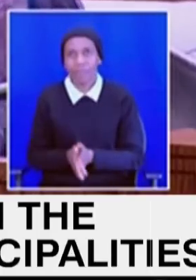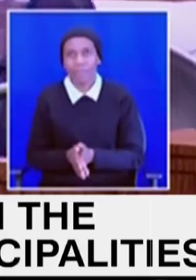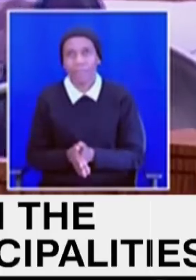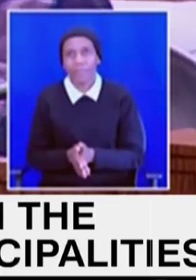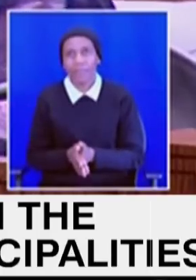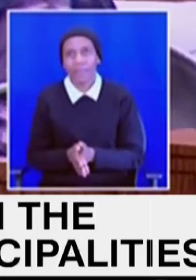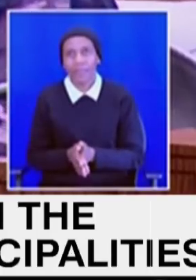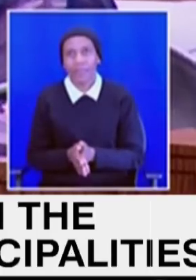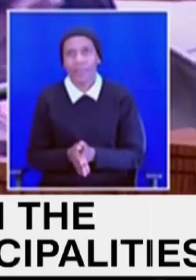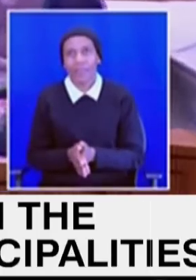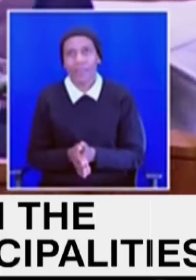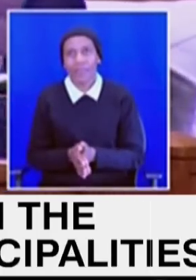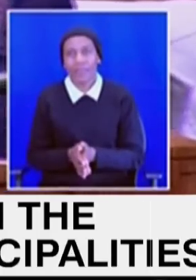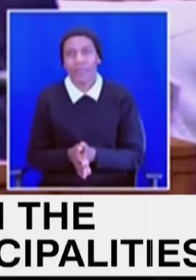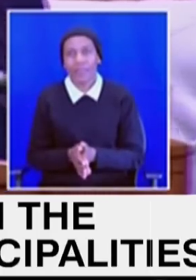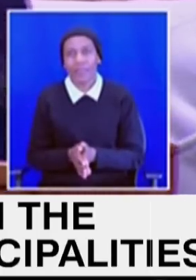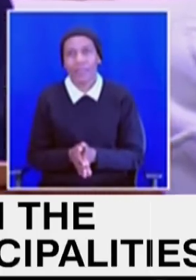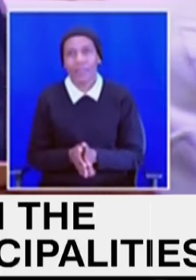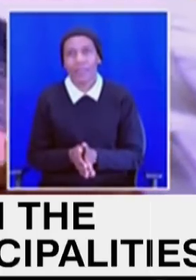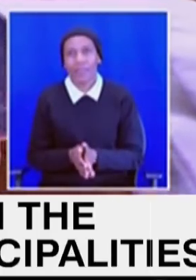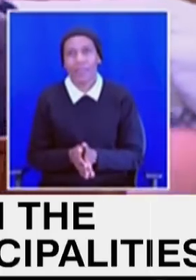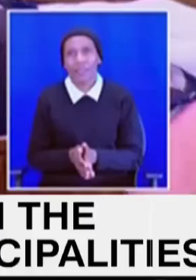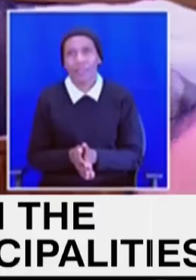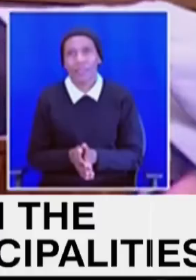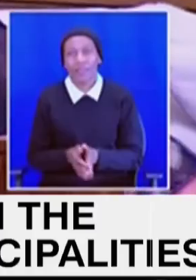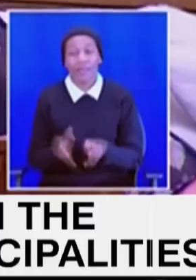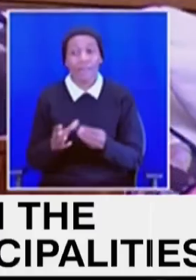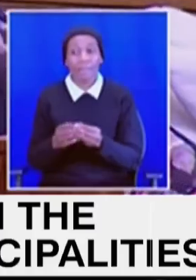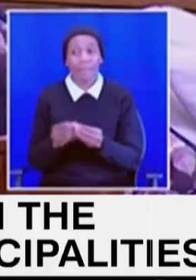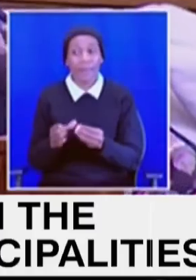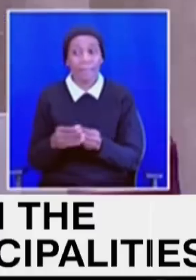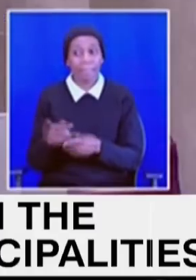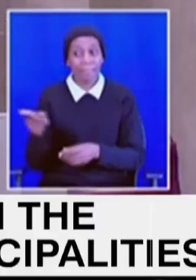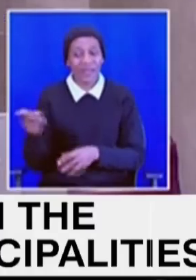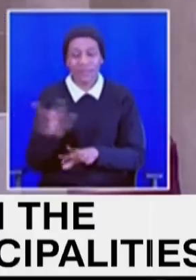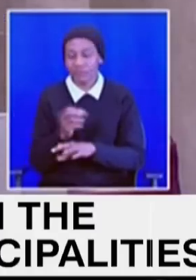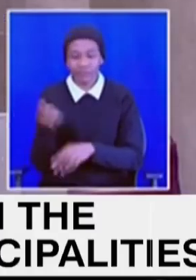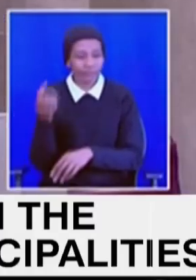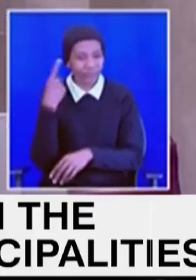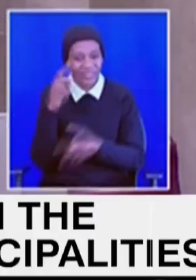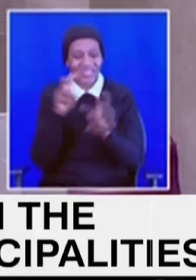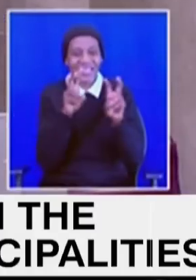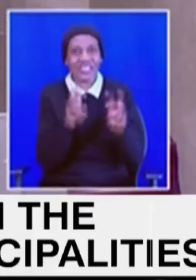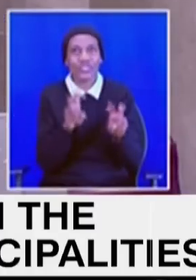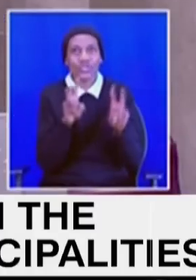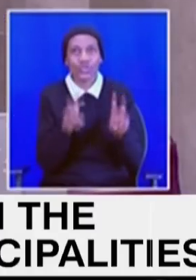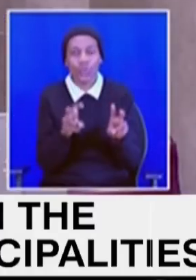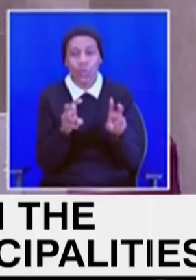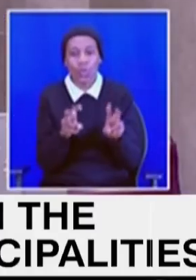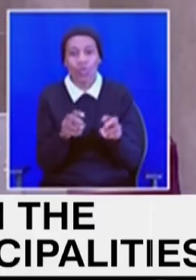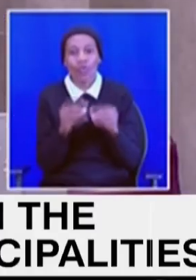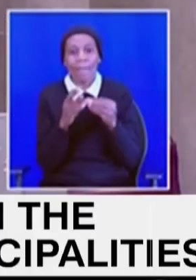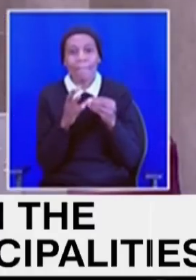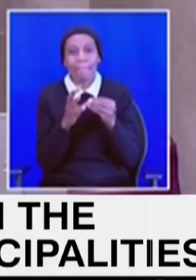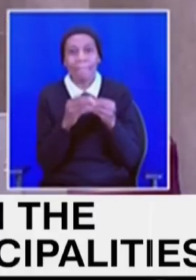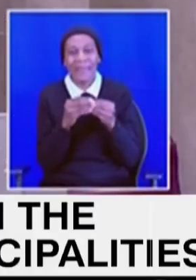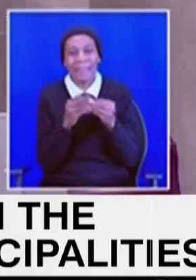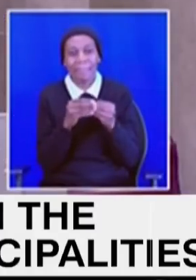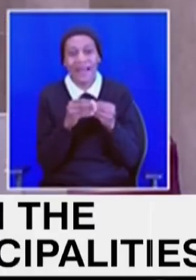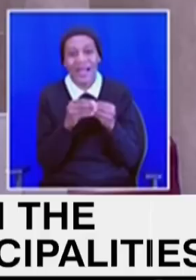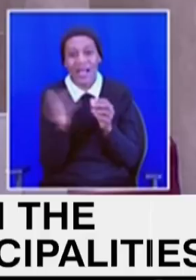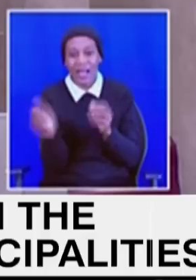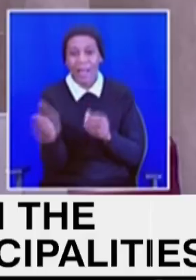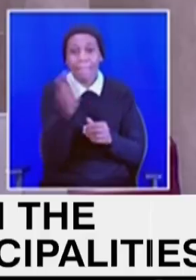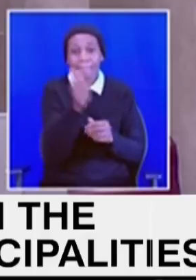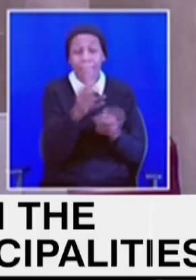I think the honourable member does not understand the issue of cadre police or cadre.